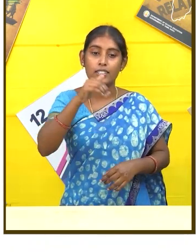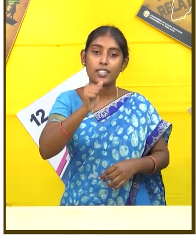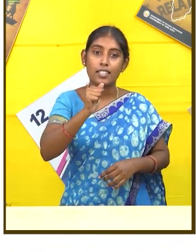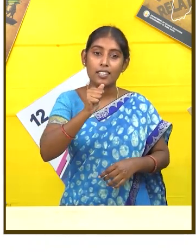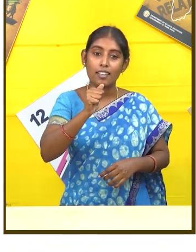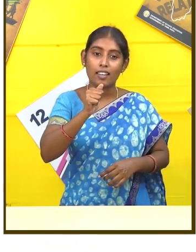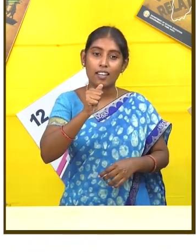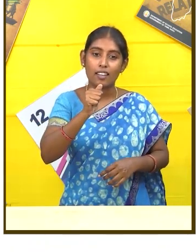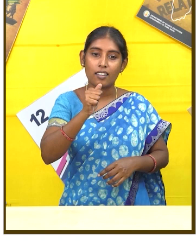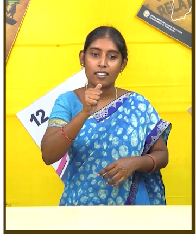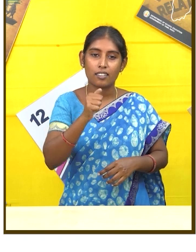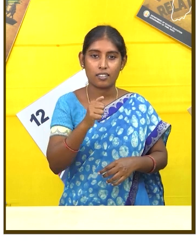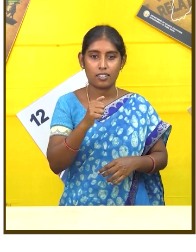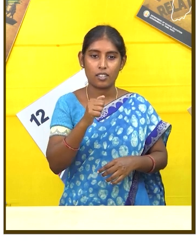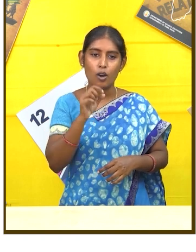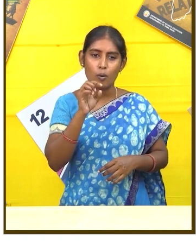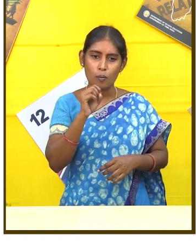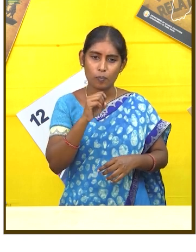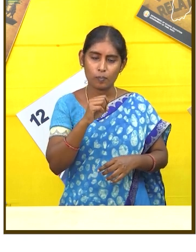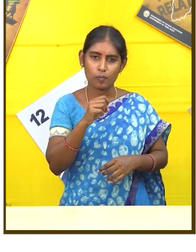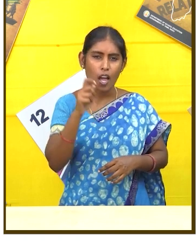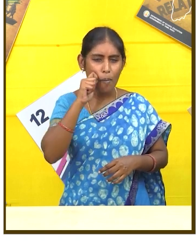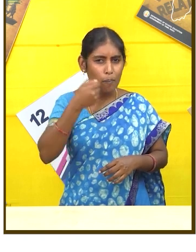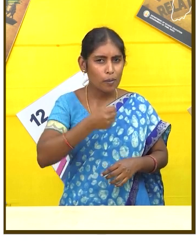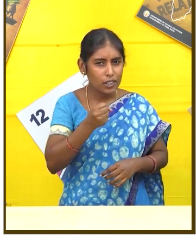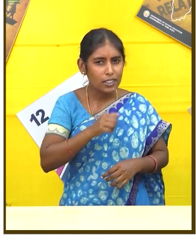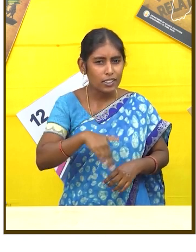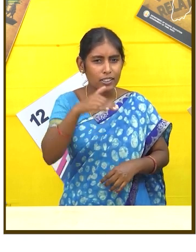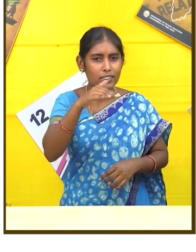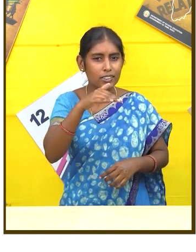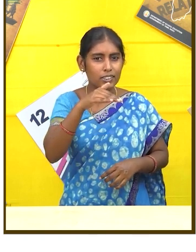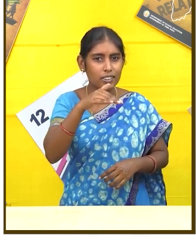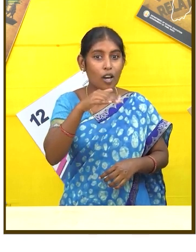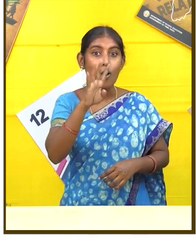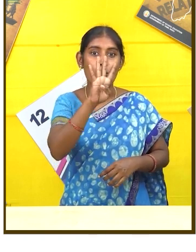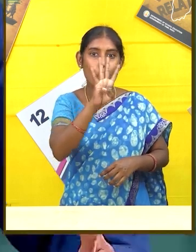will be, that is given, no? 4 times the son's age. So, we can write father